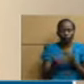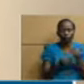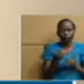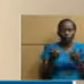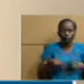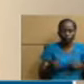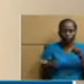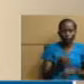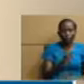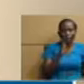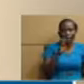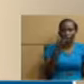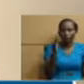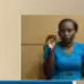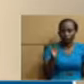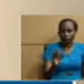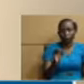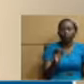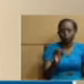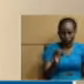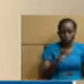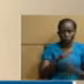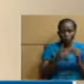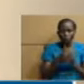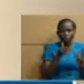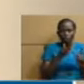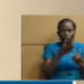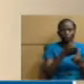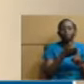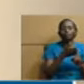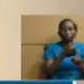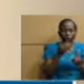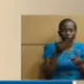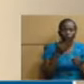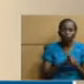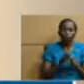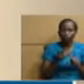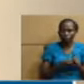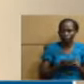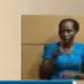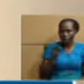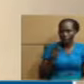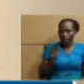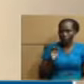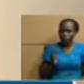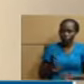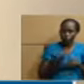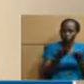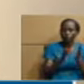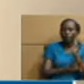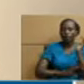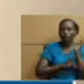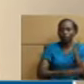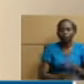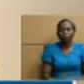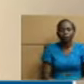acquired 85% of our targeted promises by the NRM to the country. So to